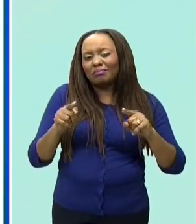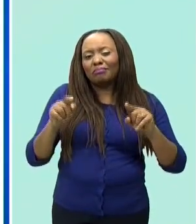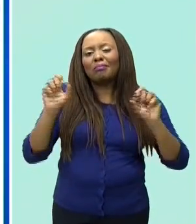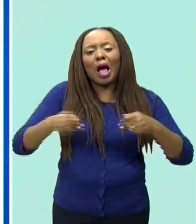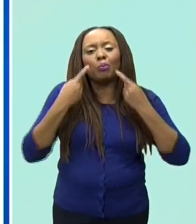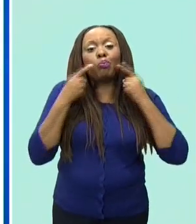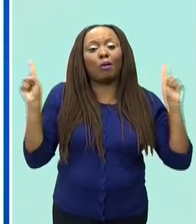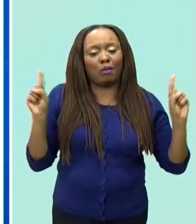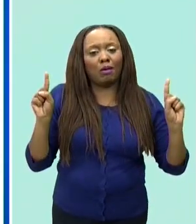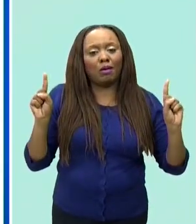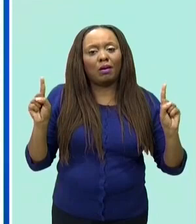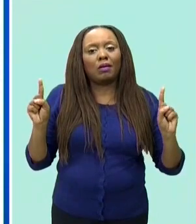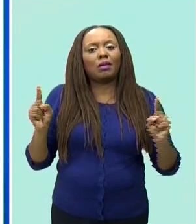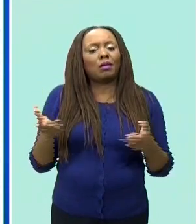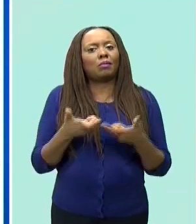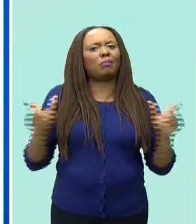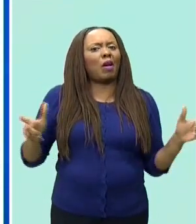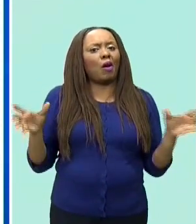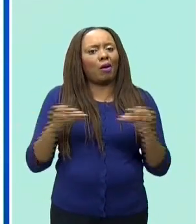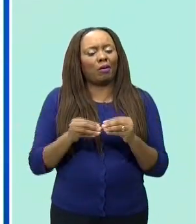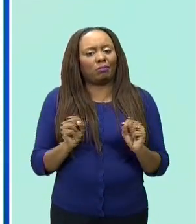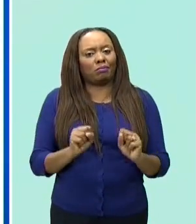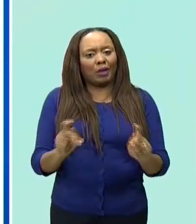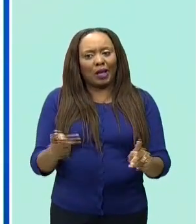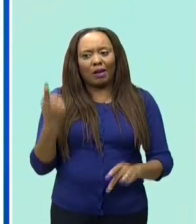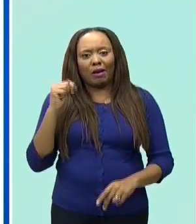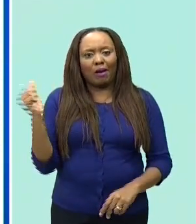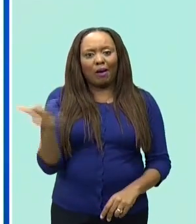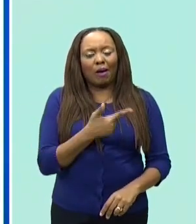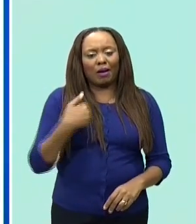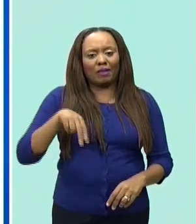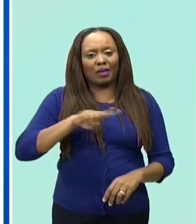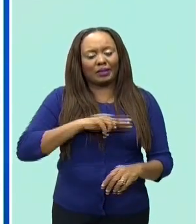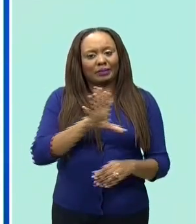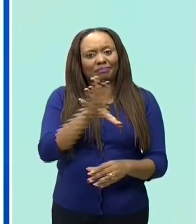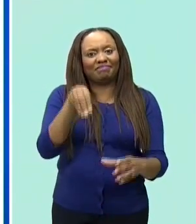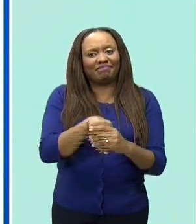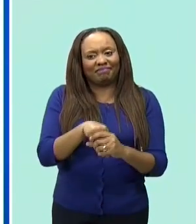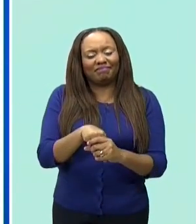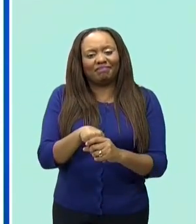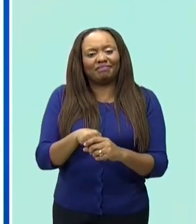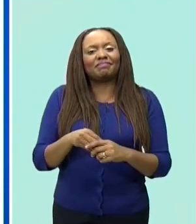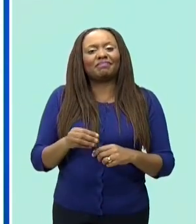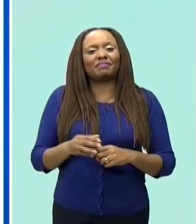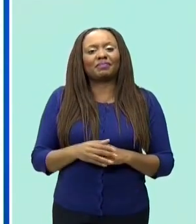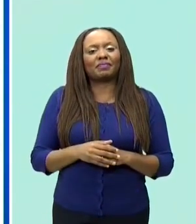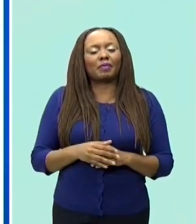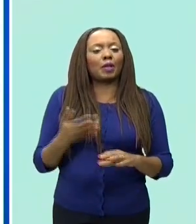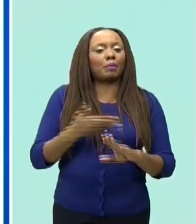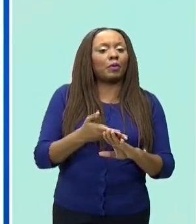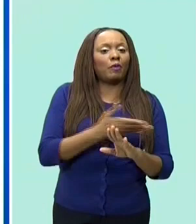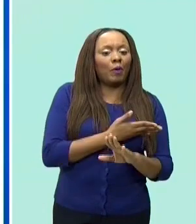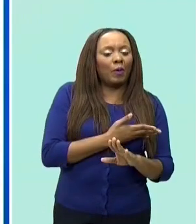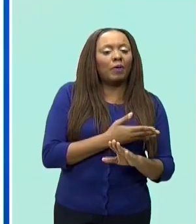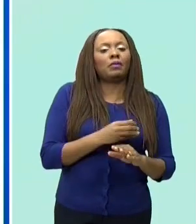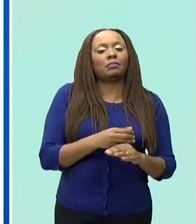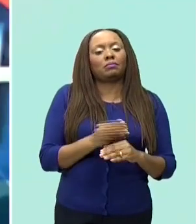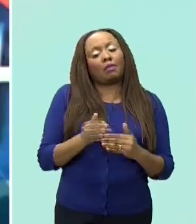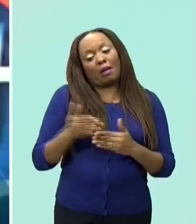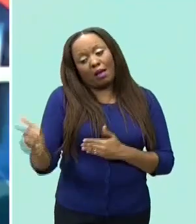the lineup of conferences presents an immense opportunity for all Barbadians to be engaged before, during, and after the